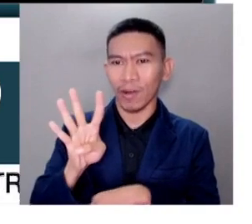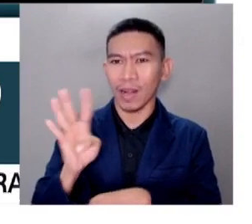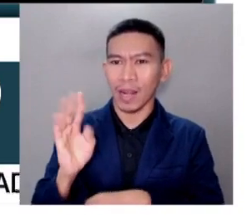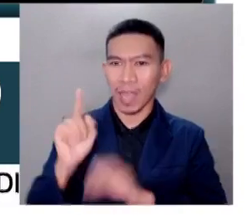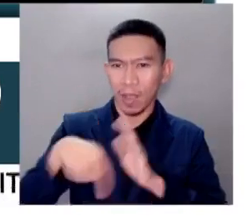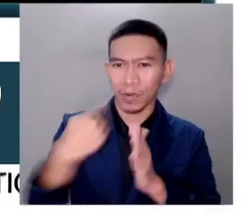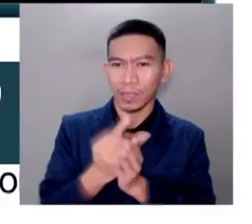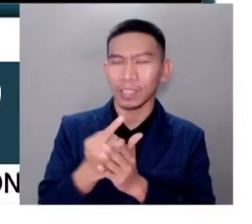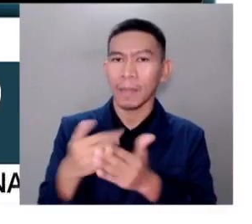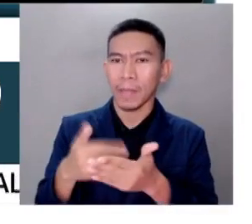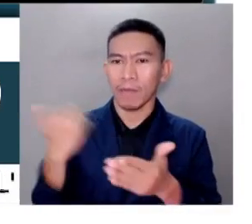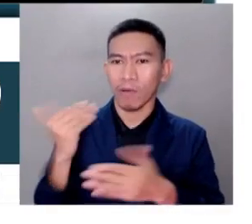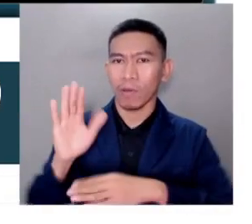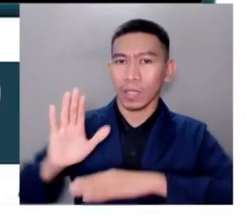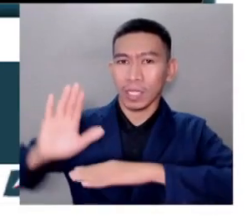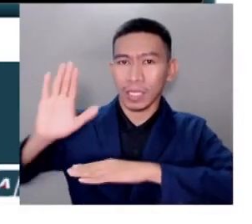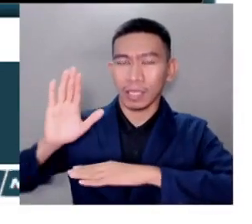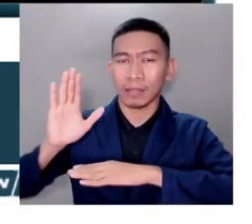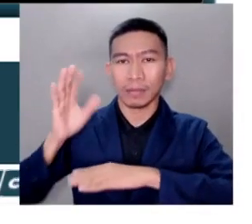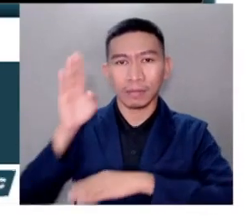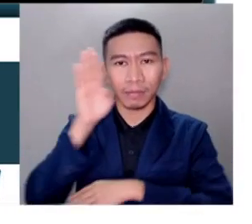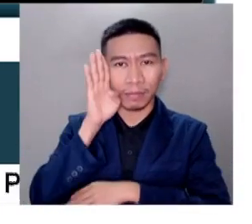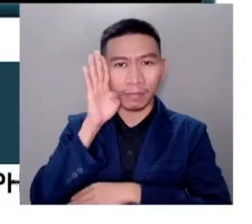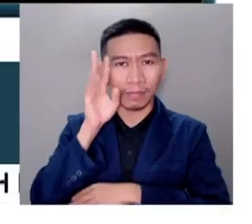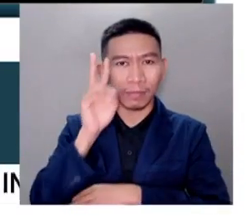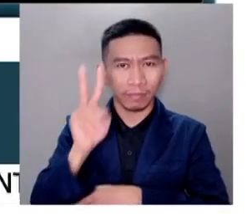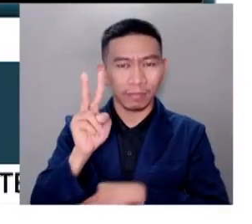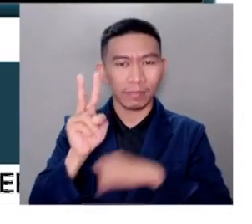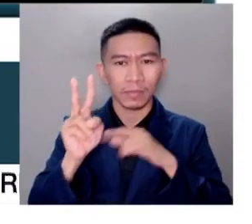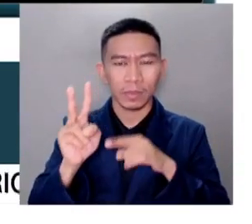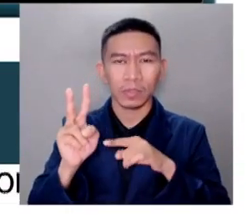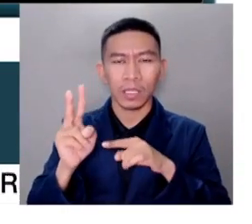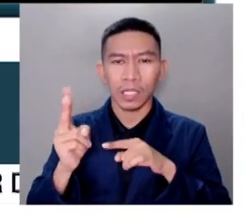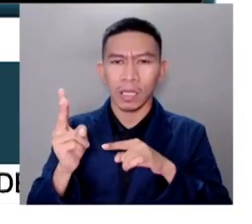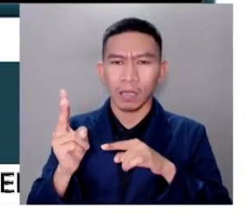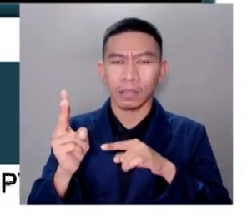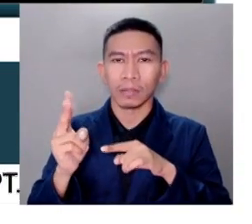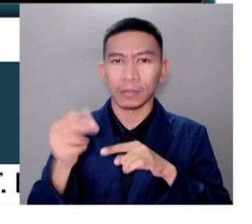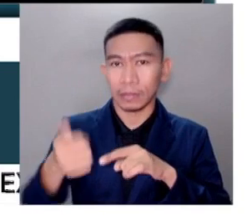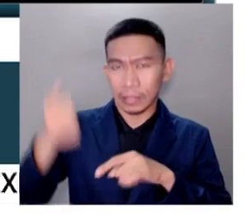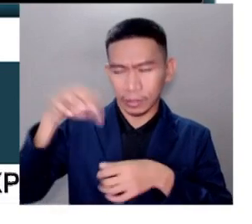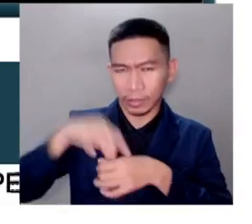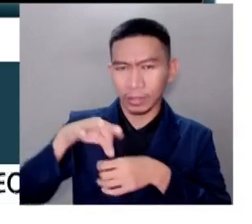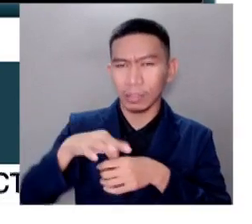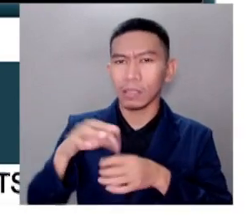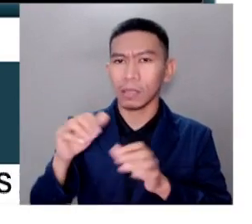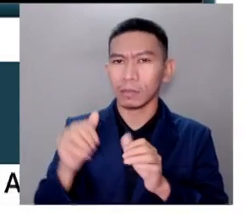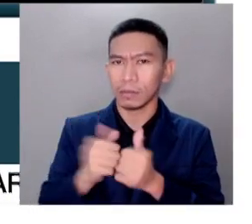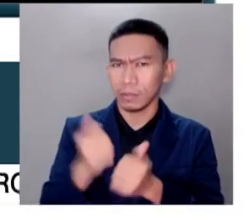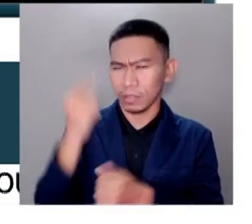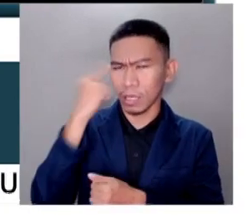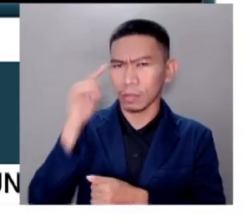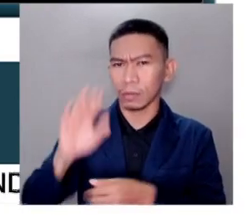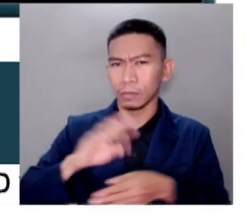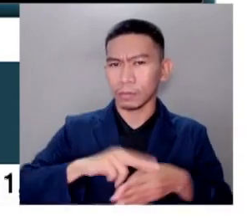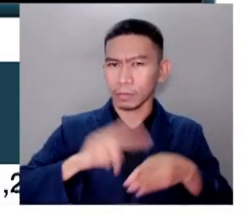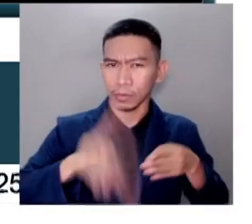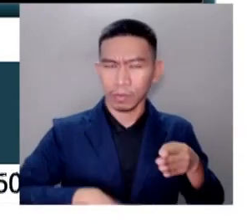inauguration of President-elect Ferdinand Marcos Jr. How do you think your findings are going to affect his incoming